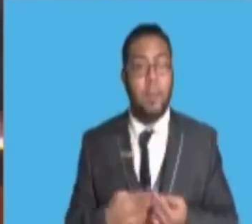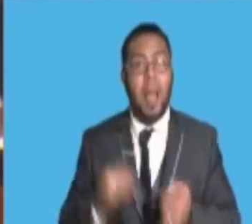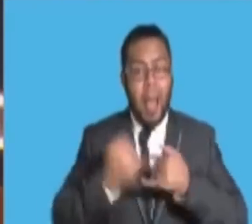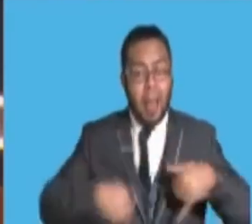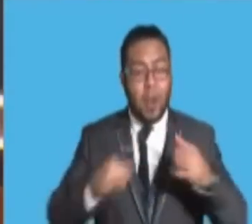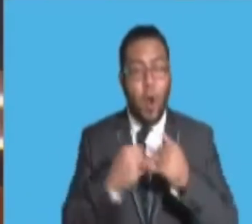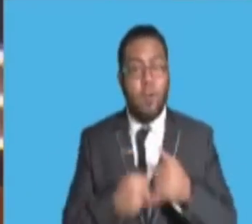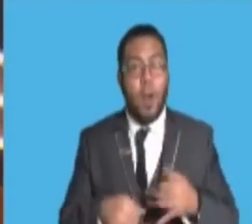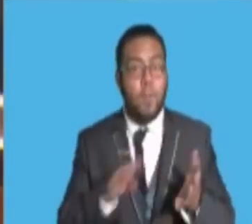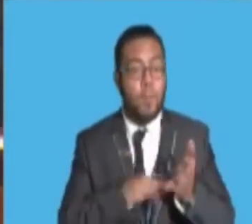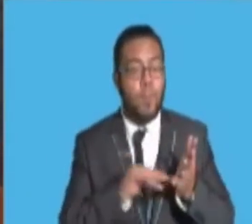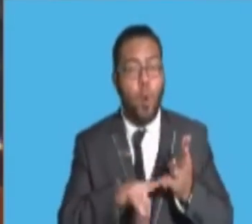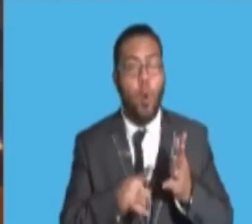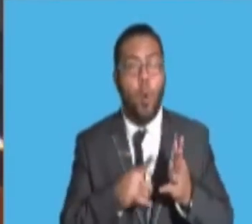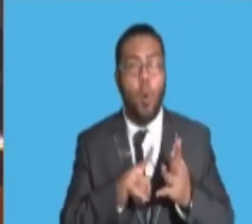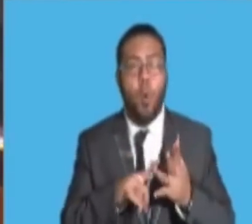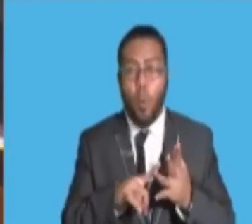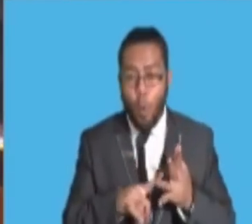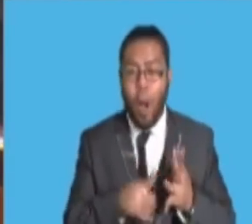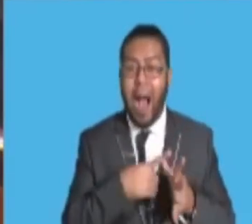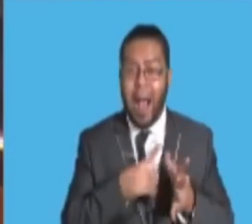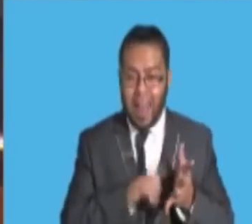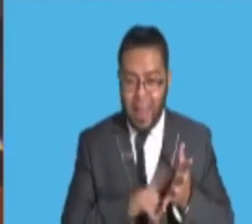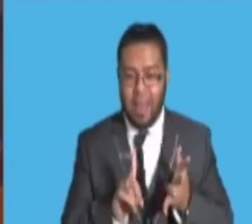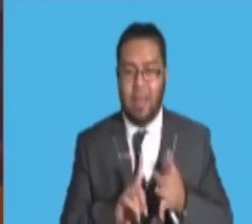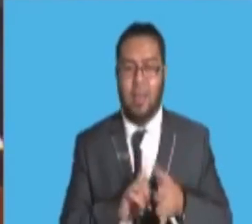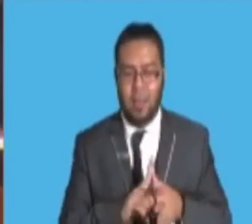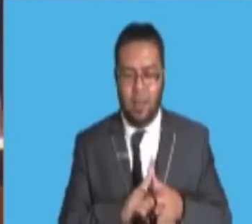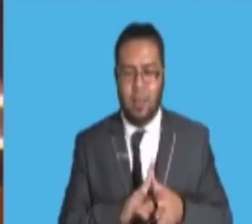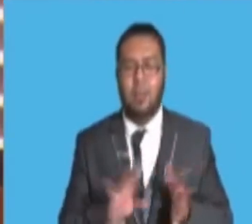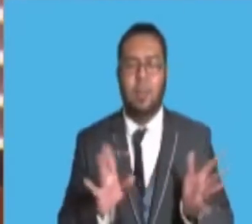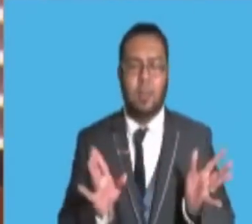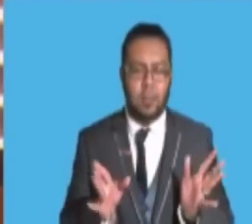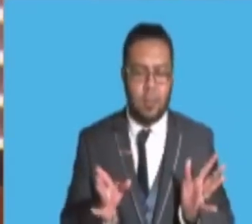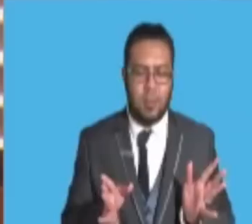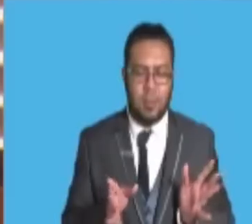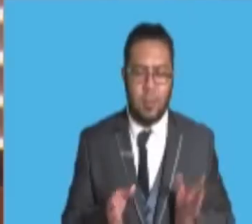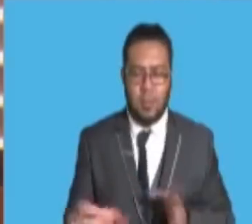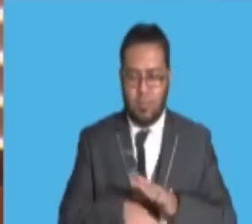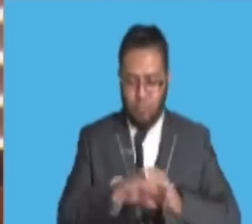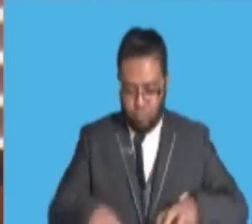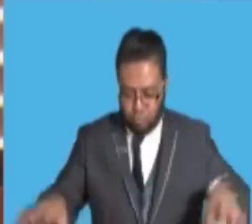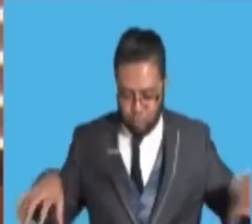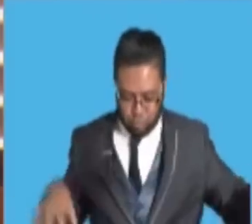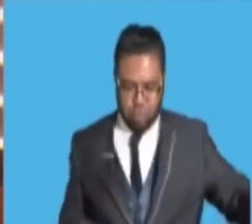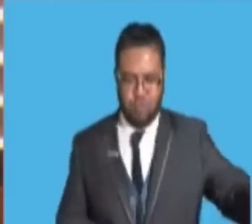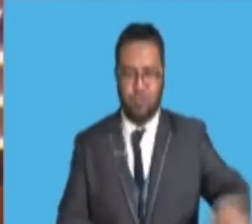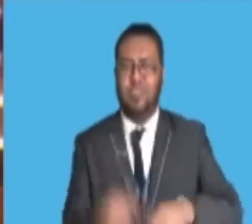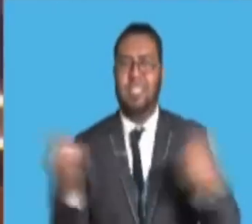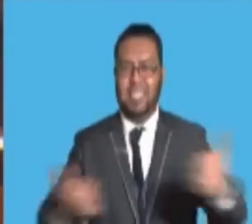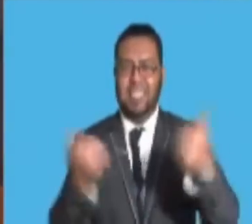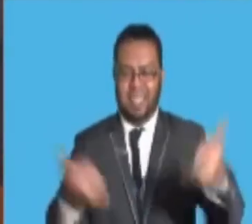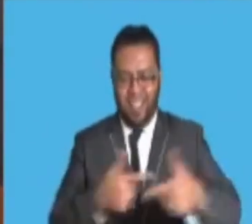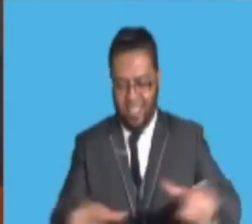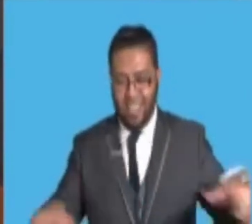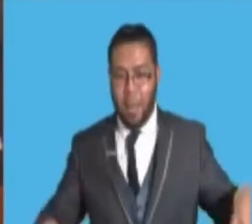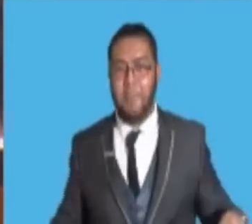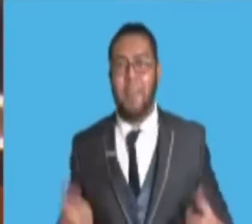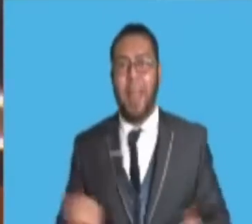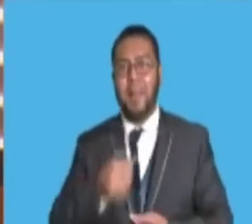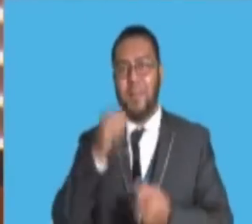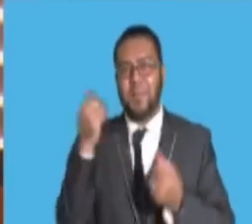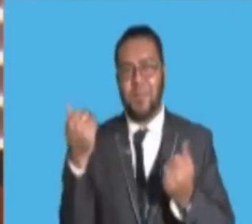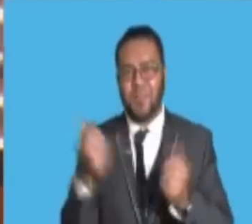Mwala, Goya Village, and one of the other villages of Rasali and Akinda, Wembalawe and Akorosule, my many students and their families,